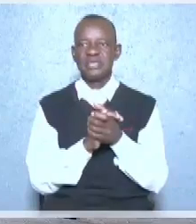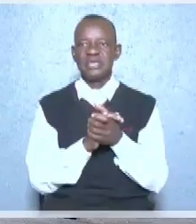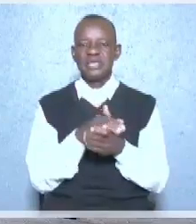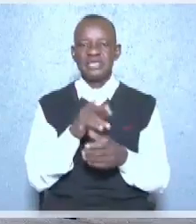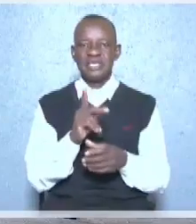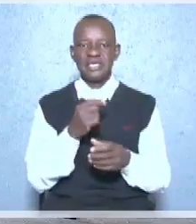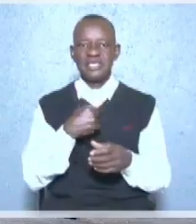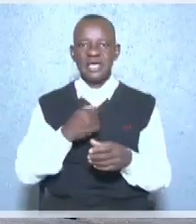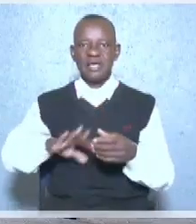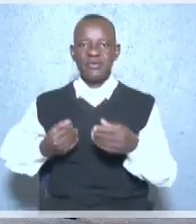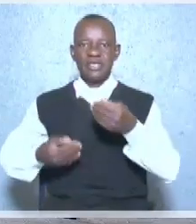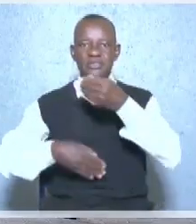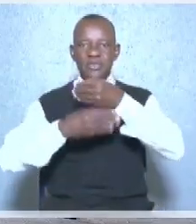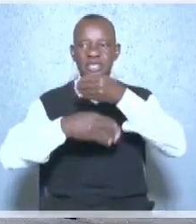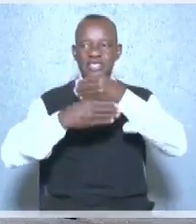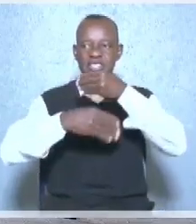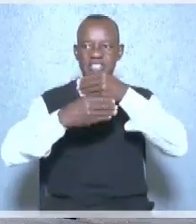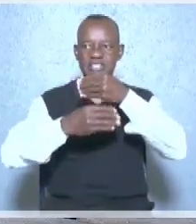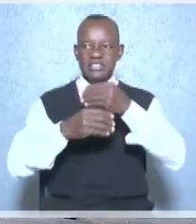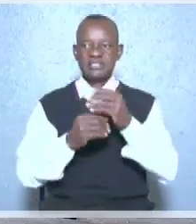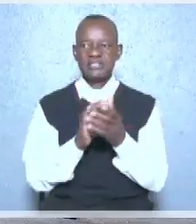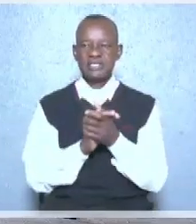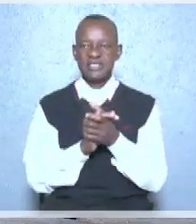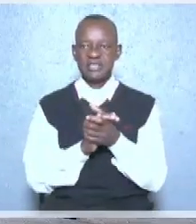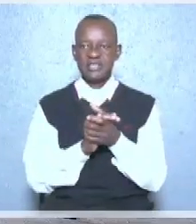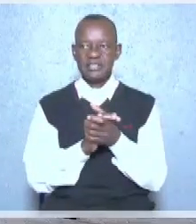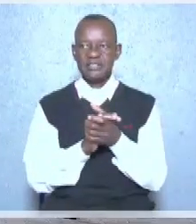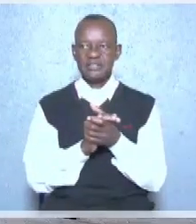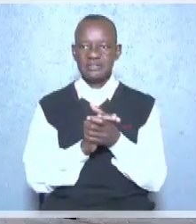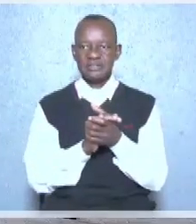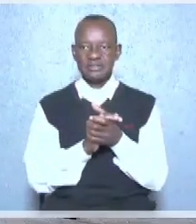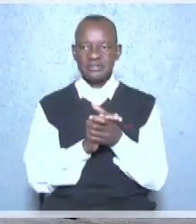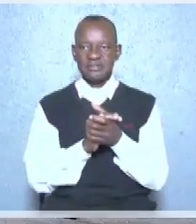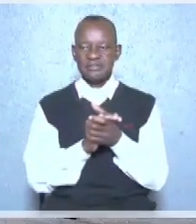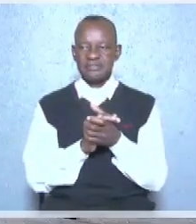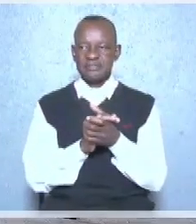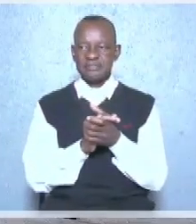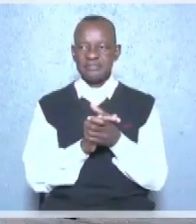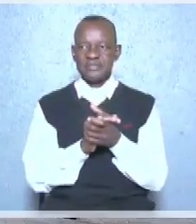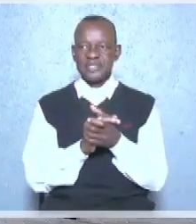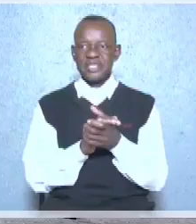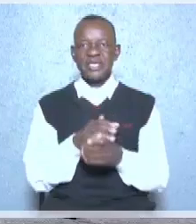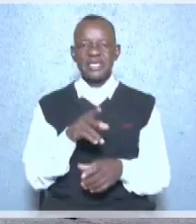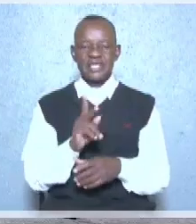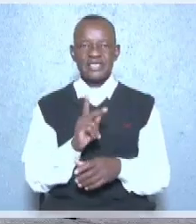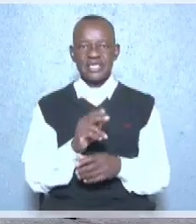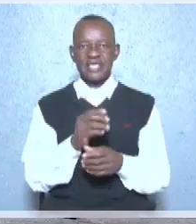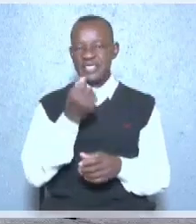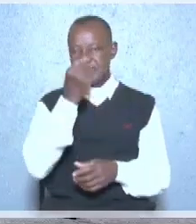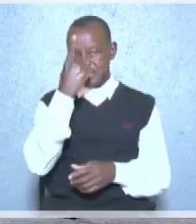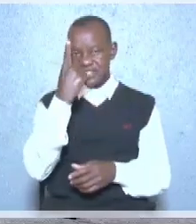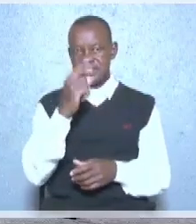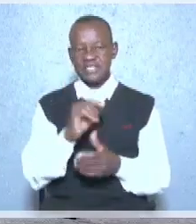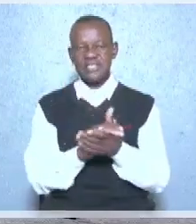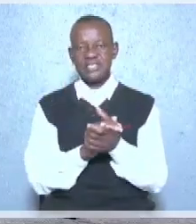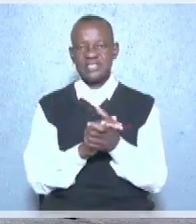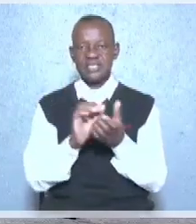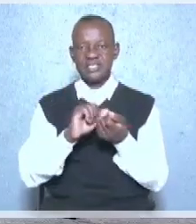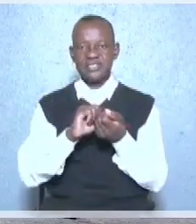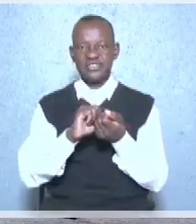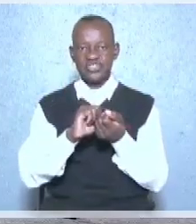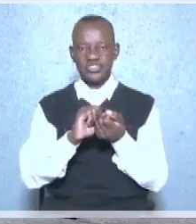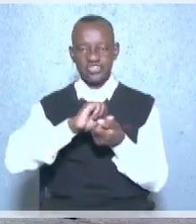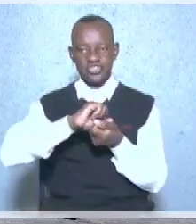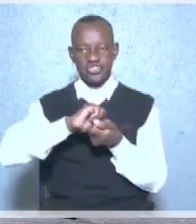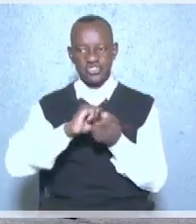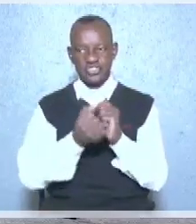Yeah. And, you know, the narrative will also just change with the belief